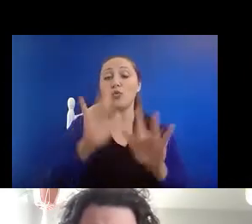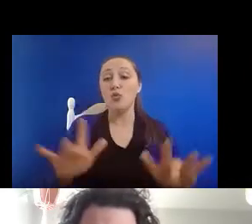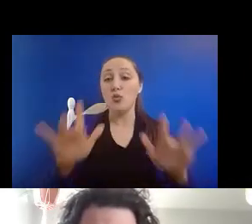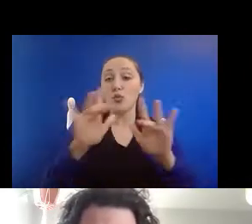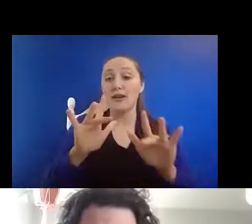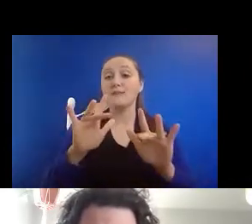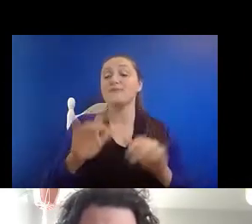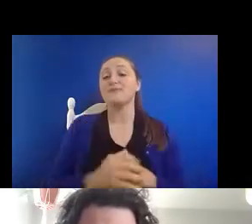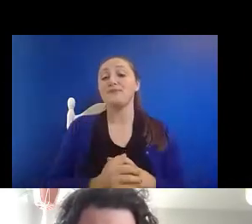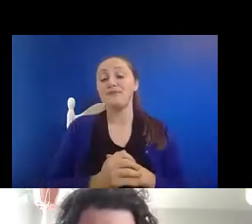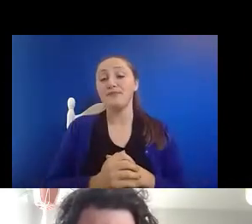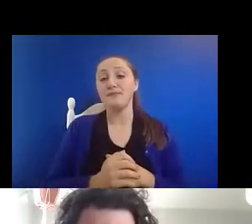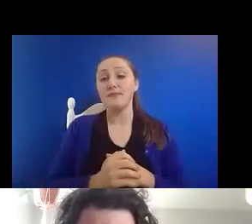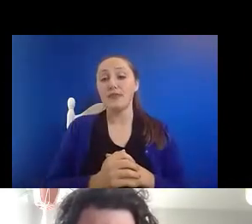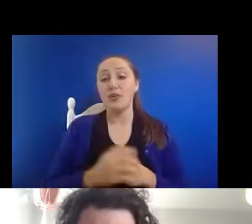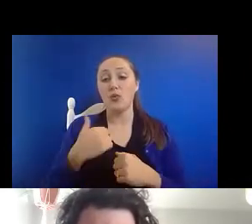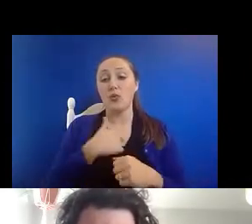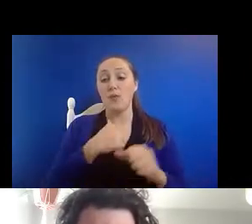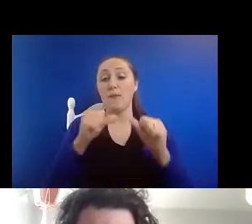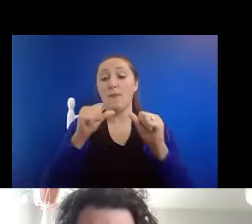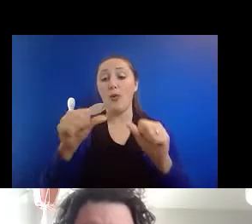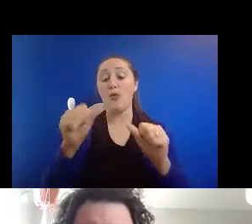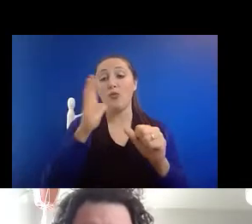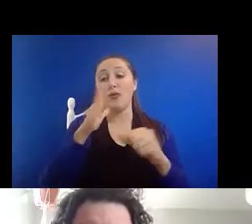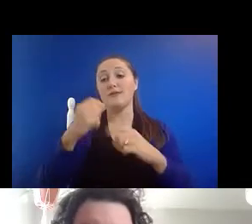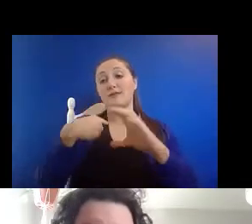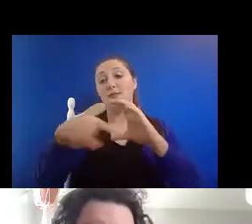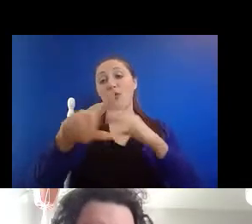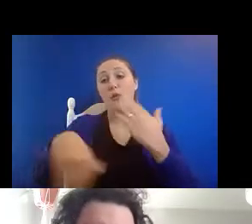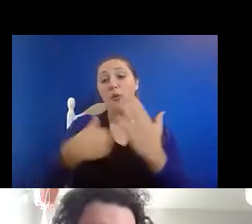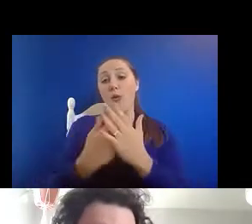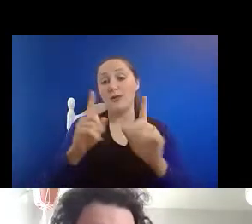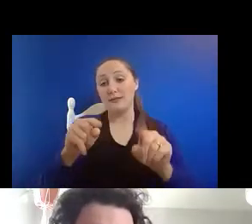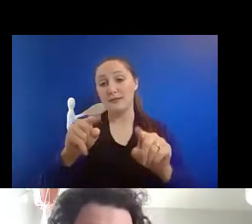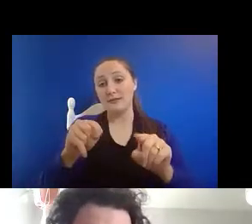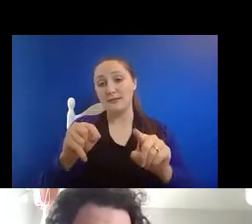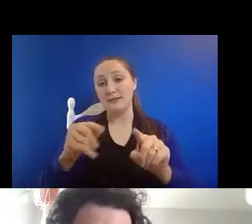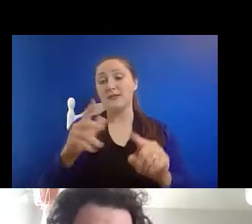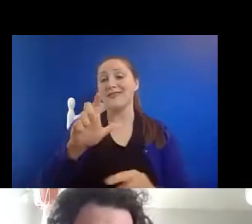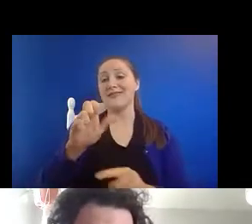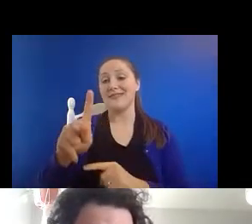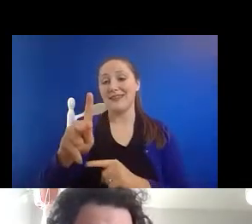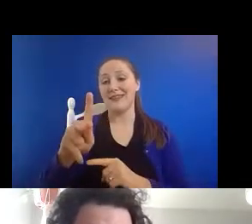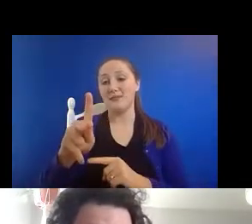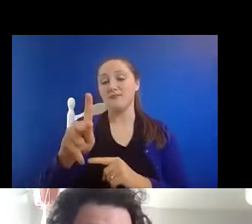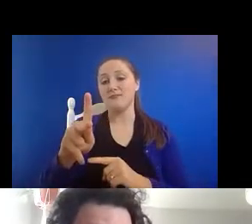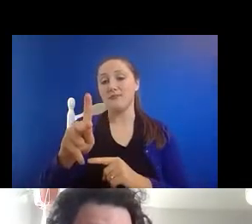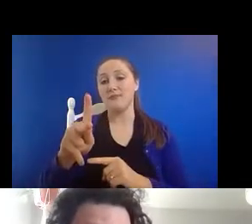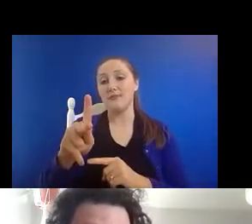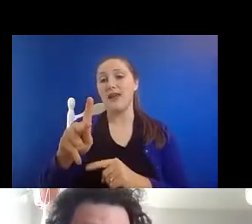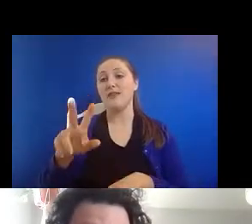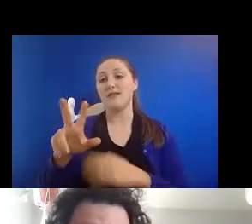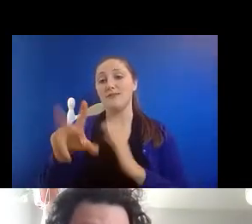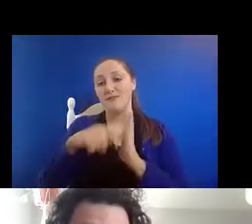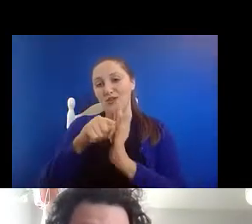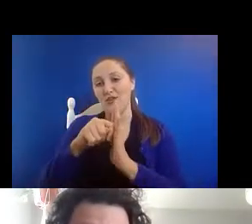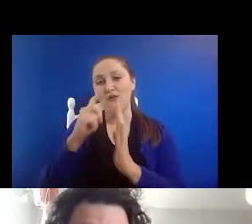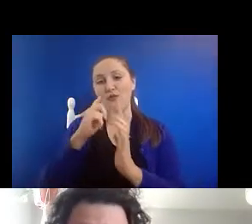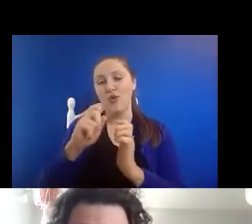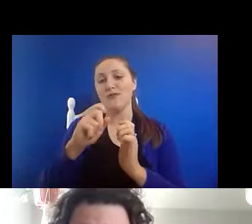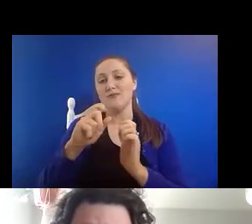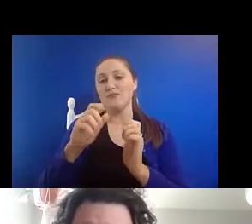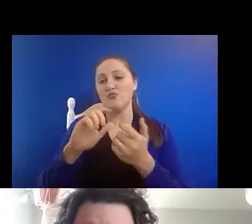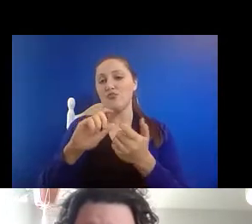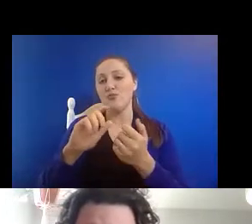posted, we will email all attendees with the link to where you can find the video and the transcript. And now I'm going to turn it over to